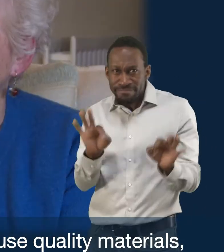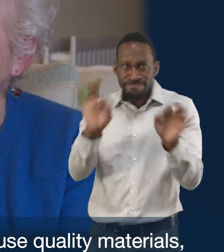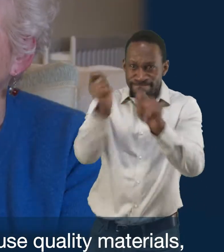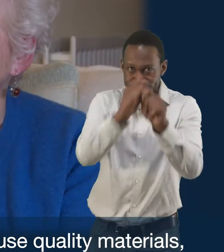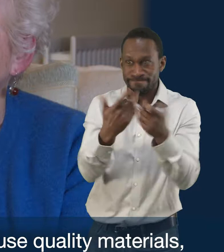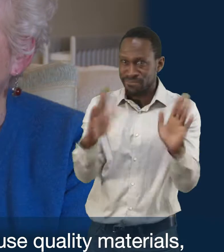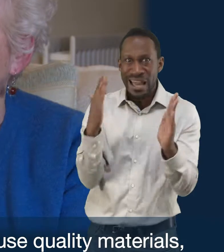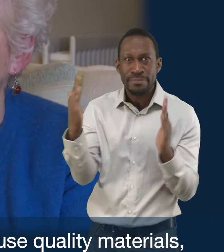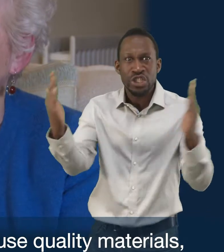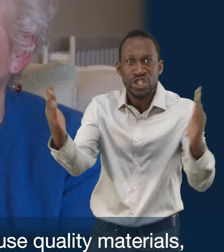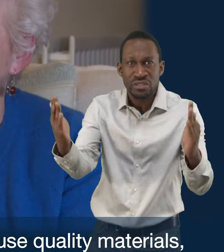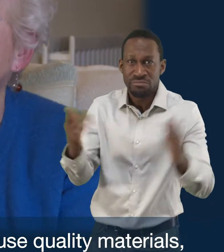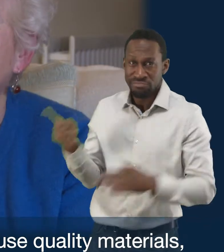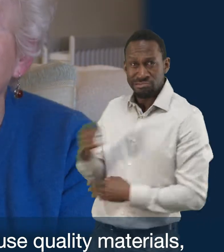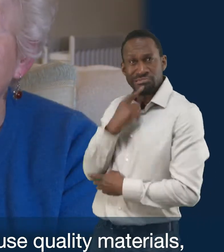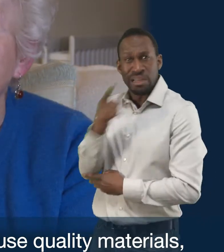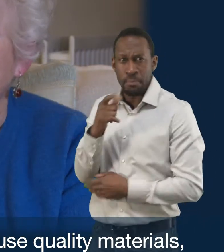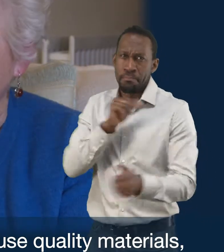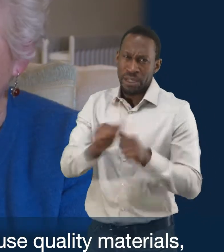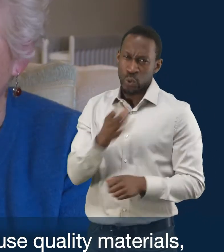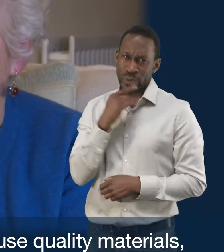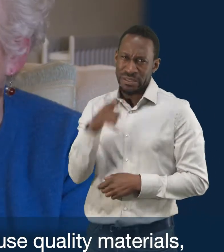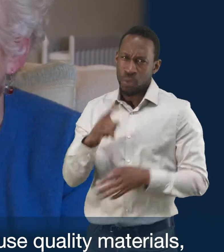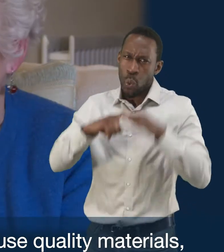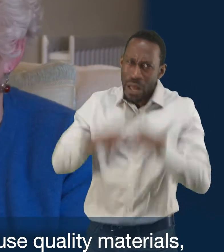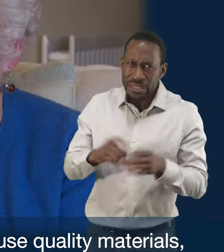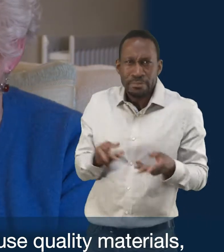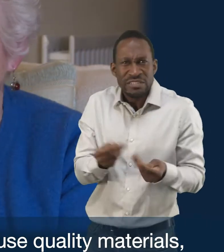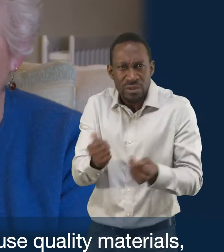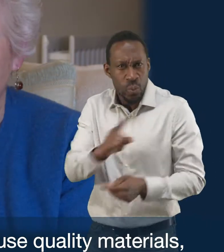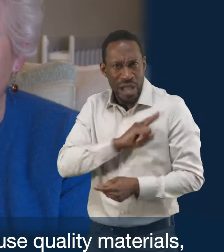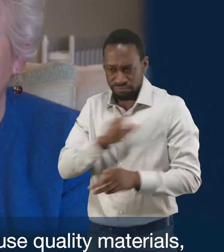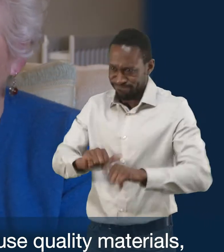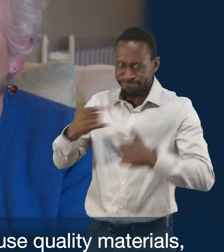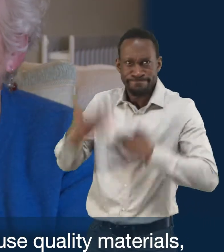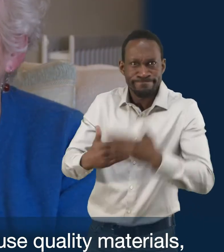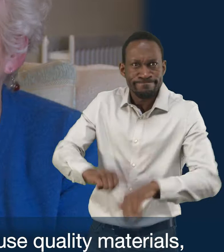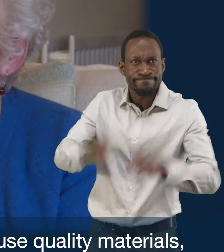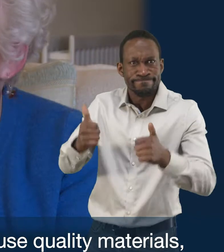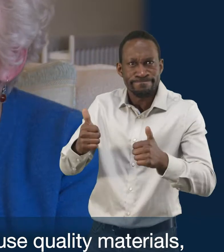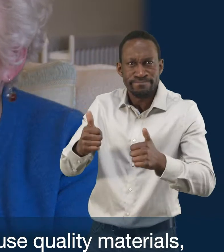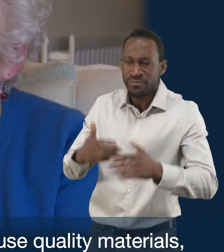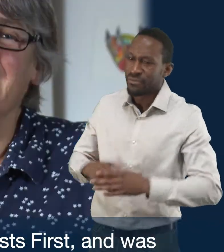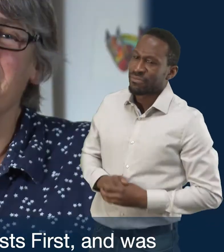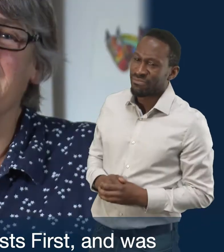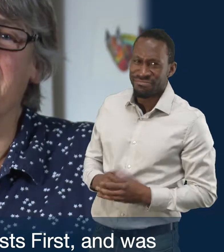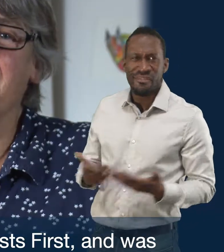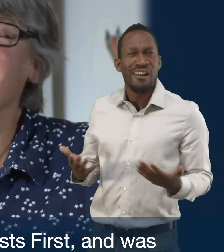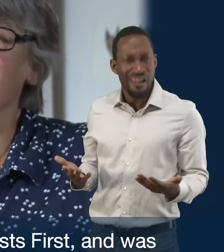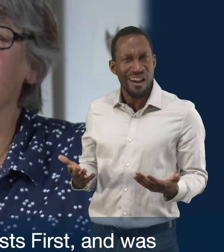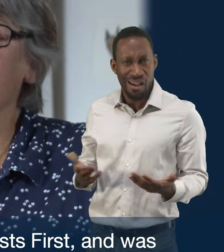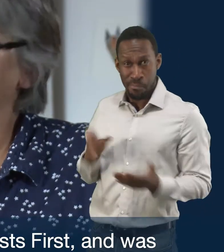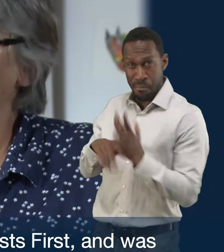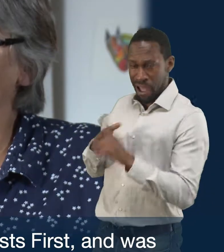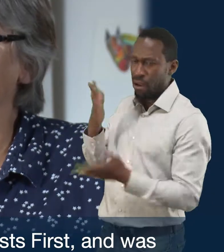did say it would be better to use quality materials, because quality materials are good for quality work. Yeah, Mike